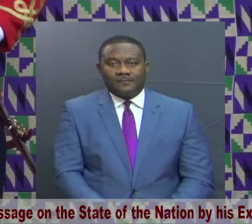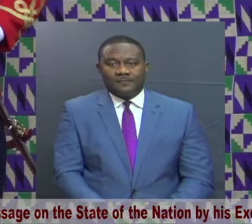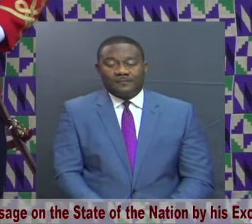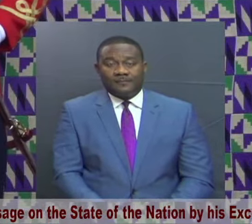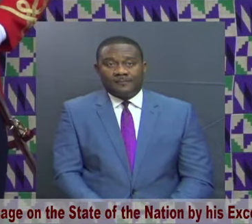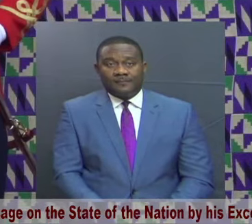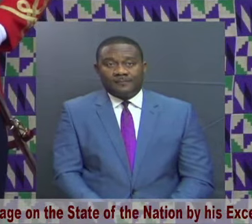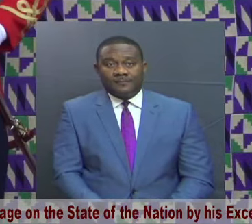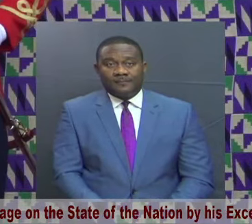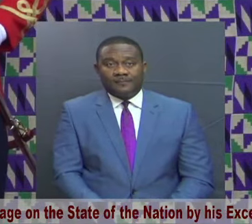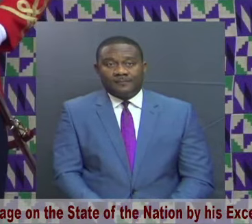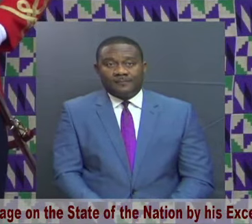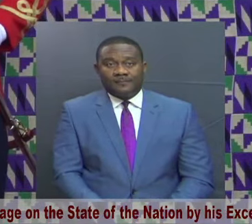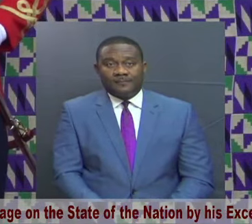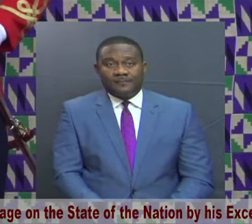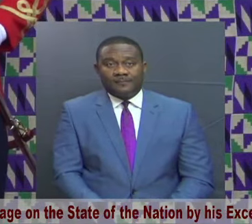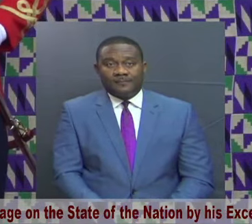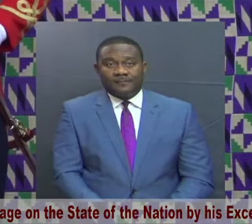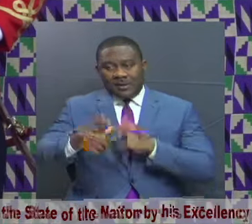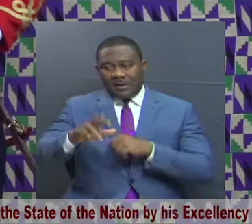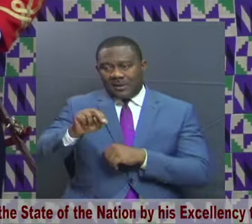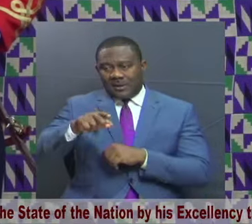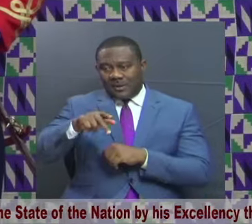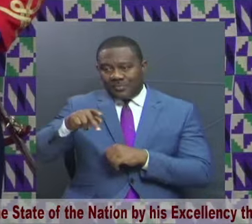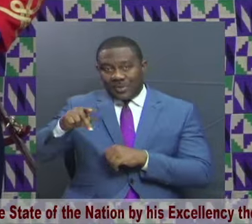and an MPP government